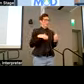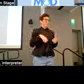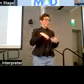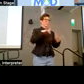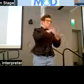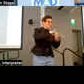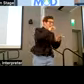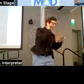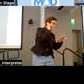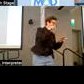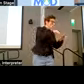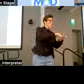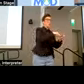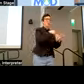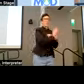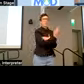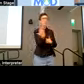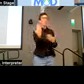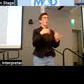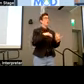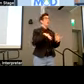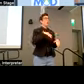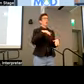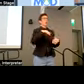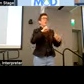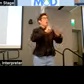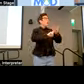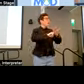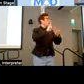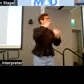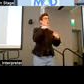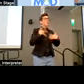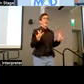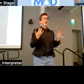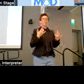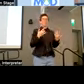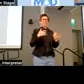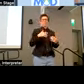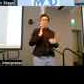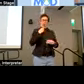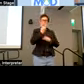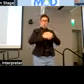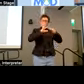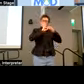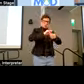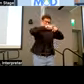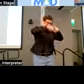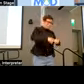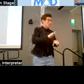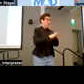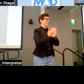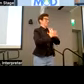iPhone and going on to your PC or signing up to go to an event or whatever you might do in the workplace.